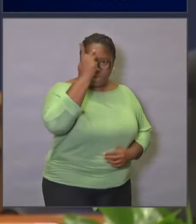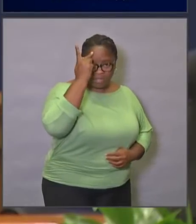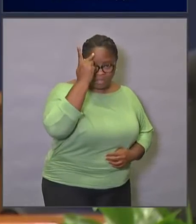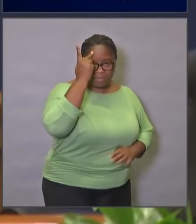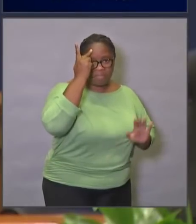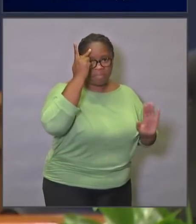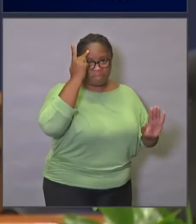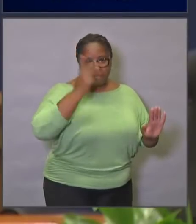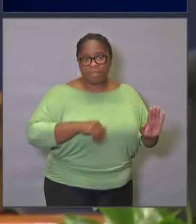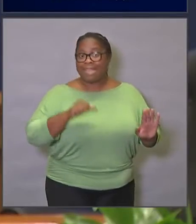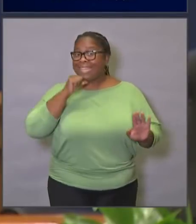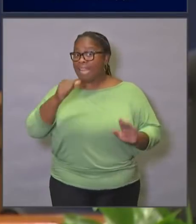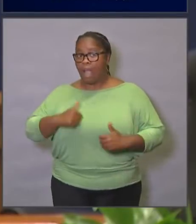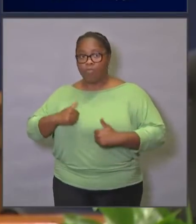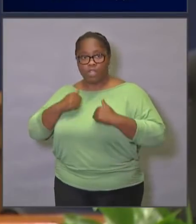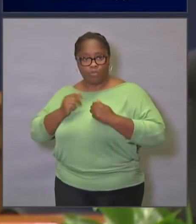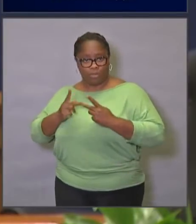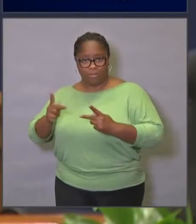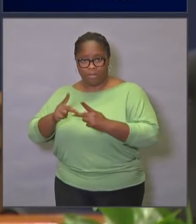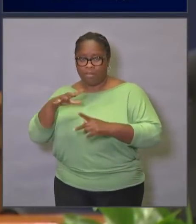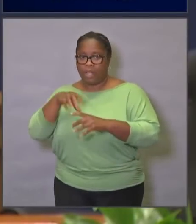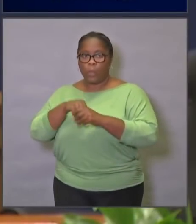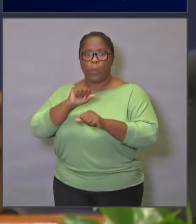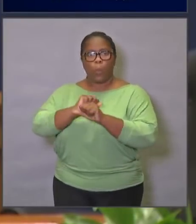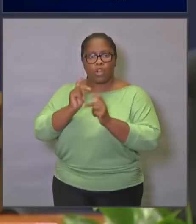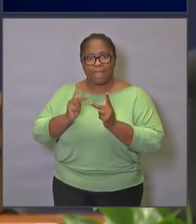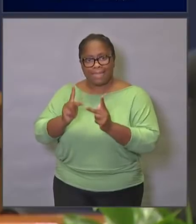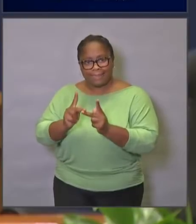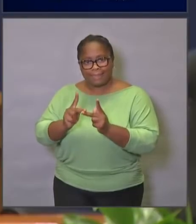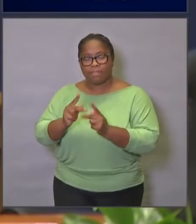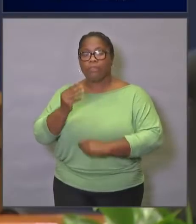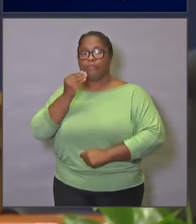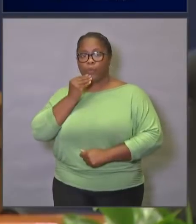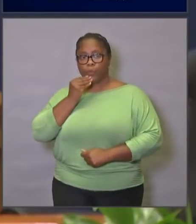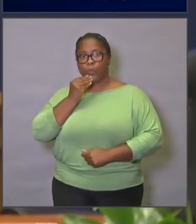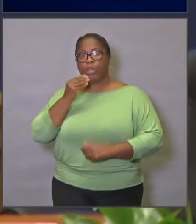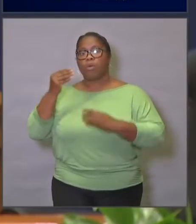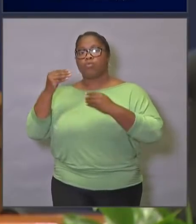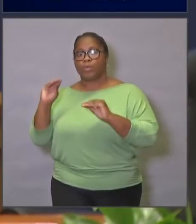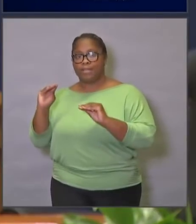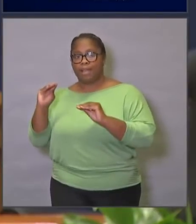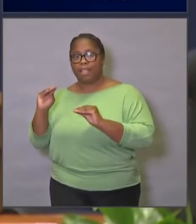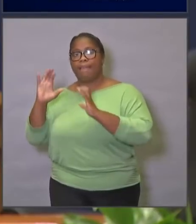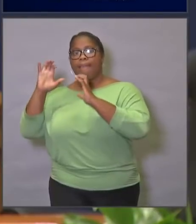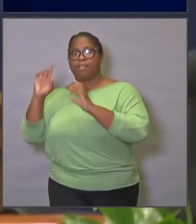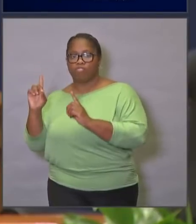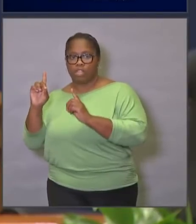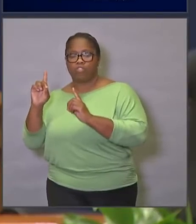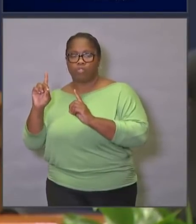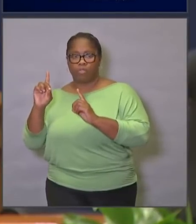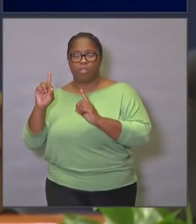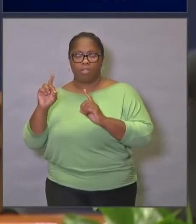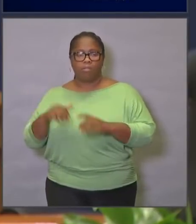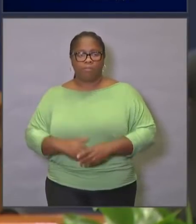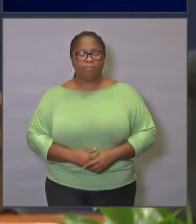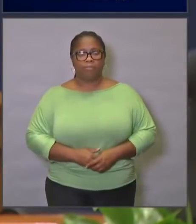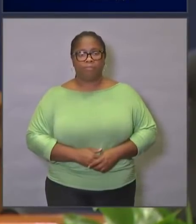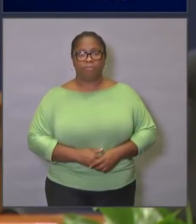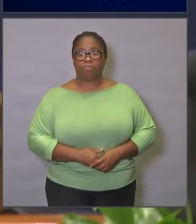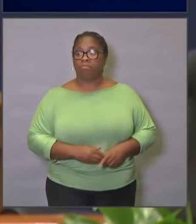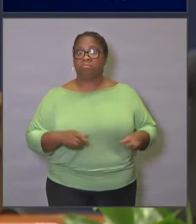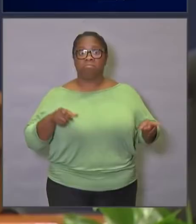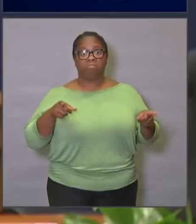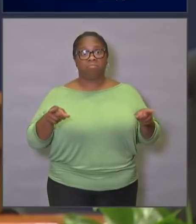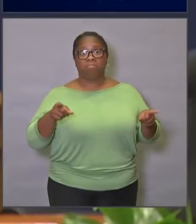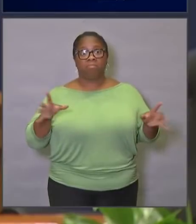facilities. Non-residential settings include workplaces, food and retail, and educational settings. The total